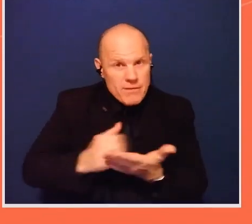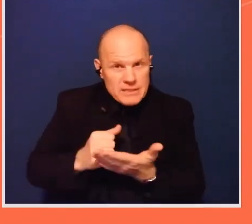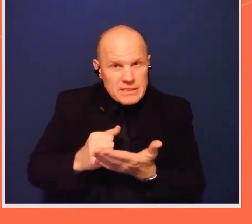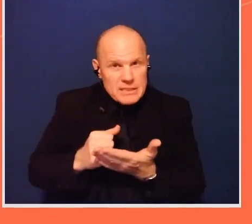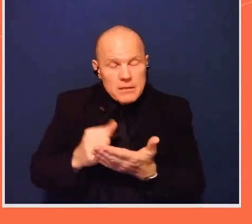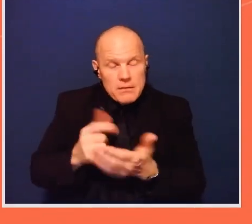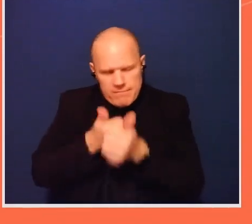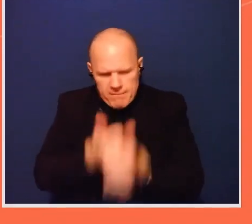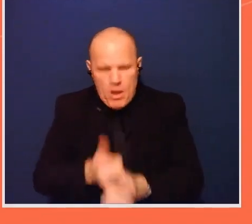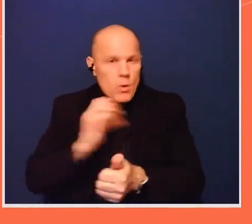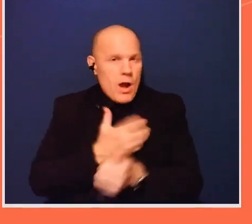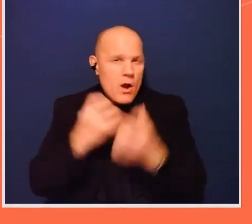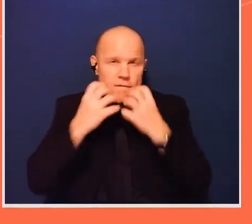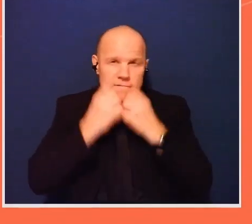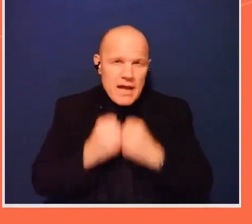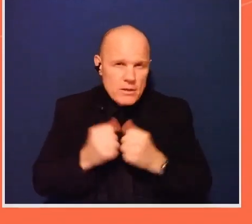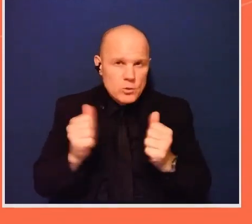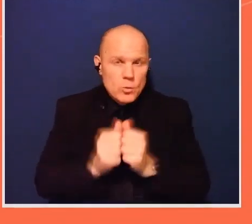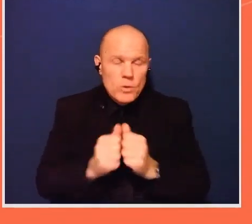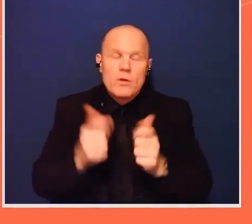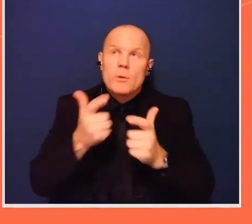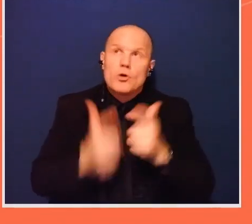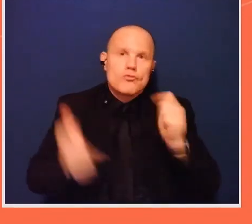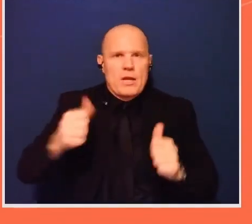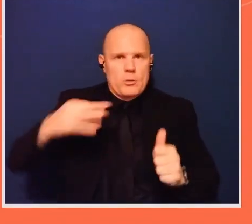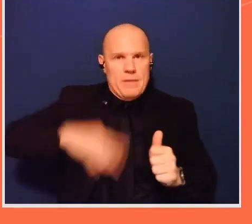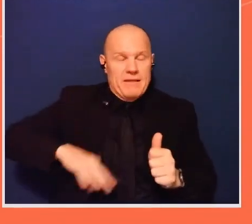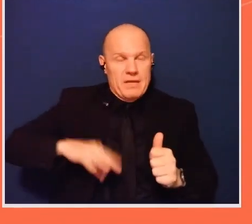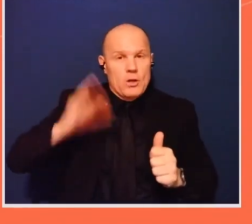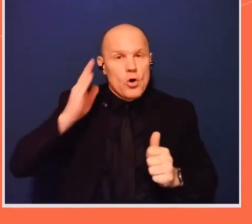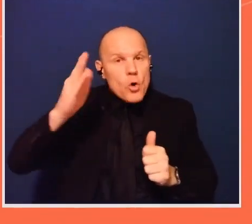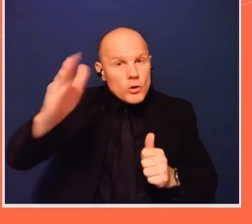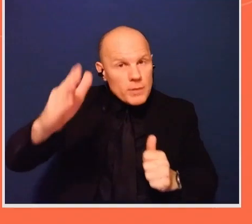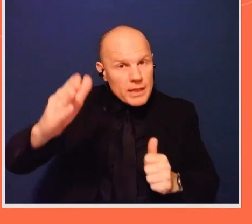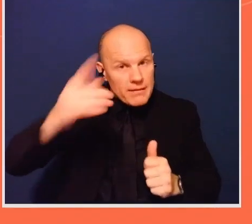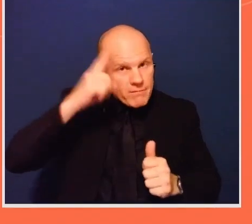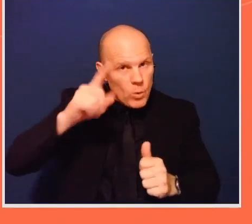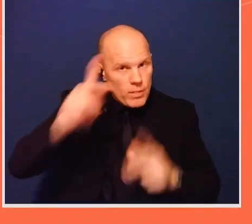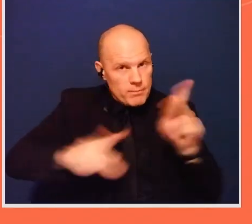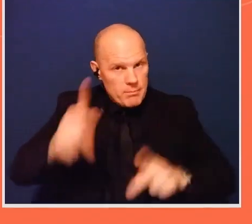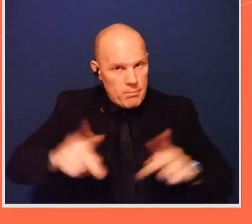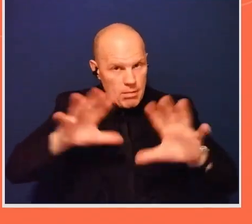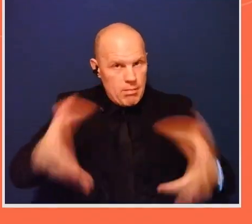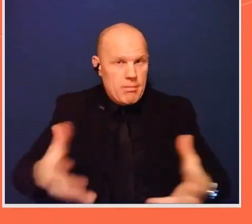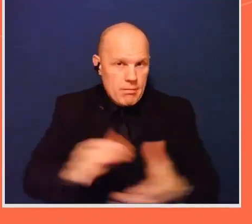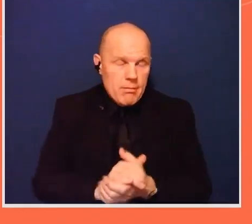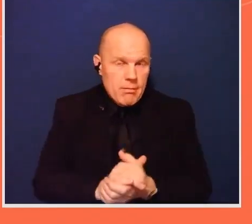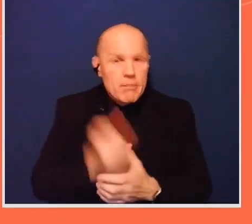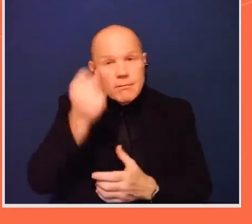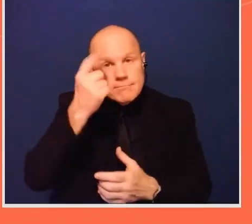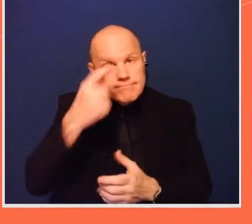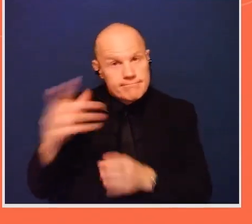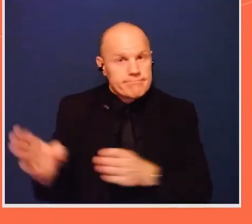And now, the world must come together to create innovative